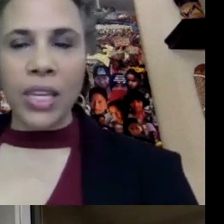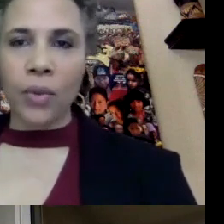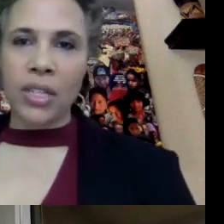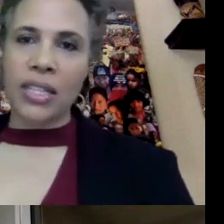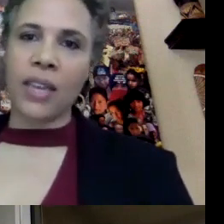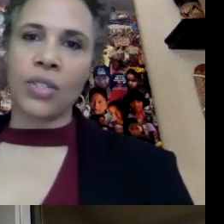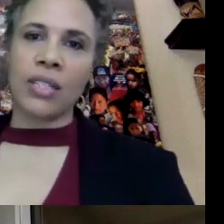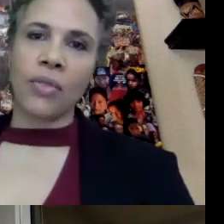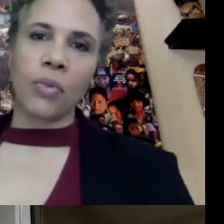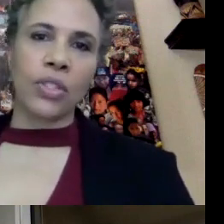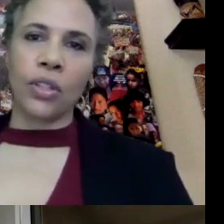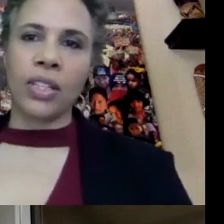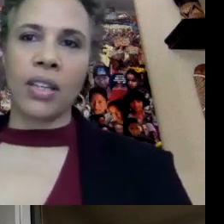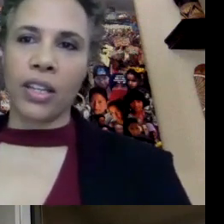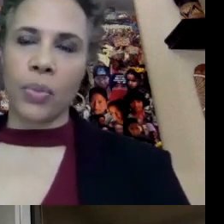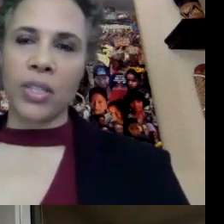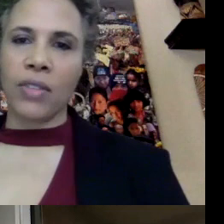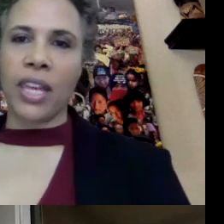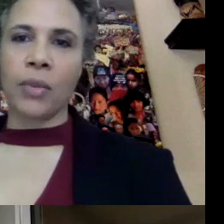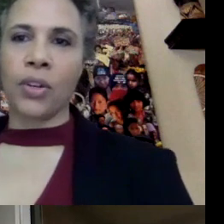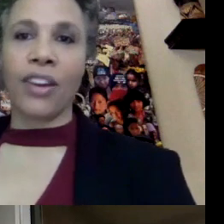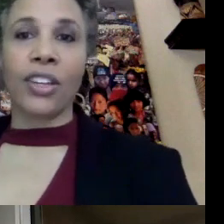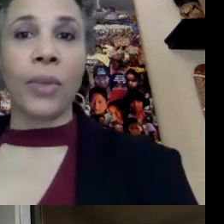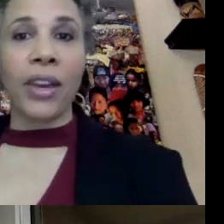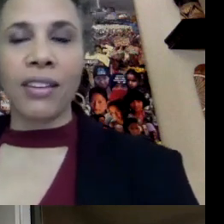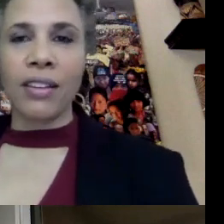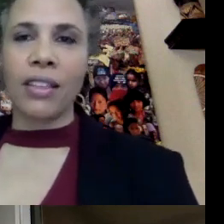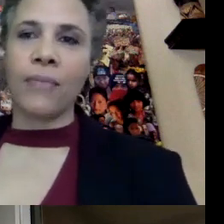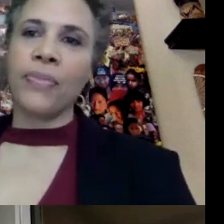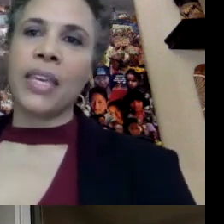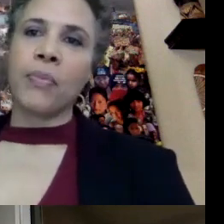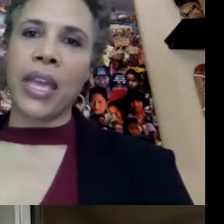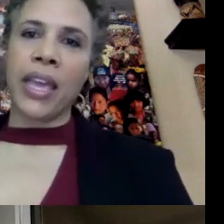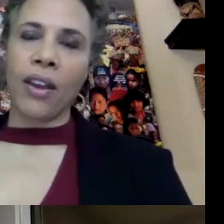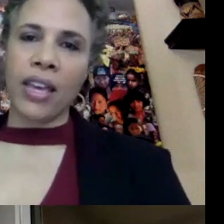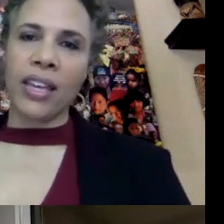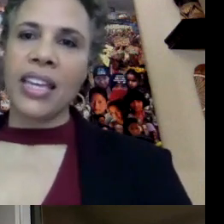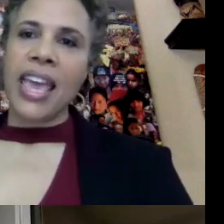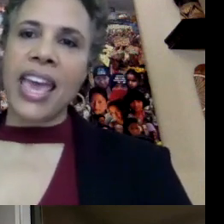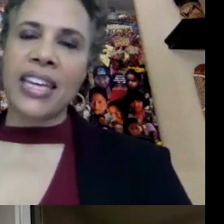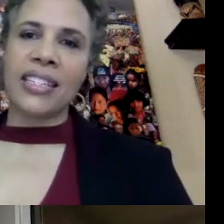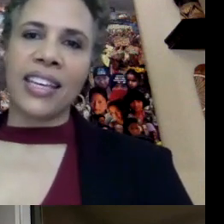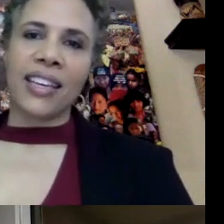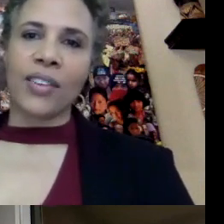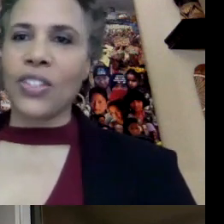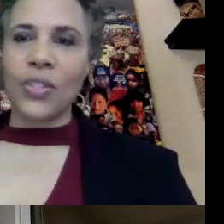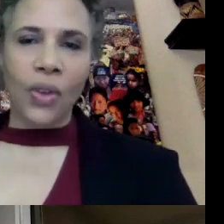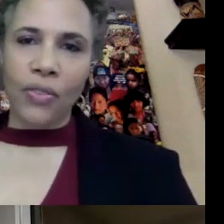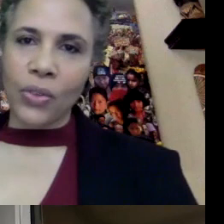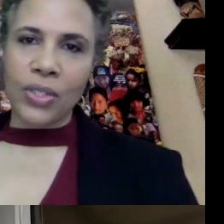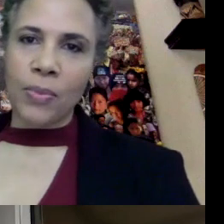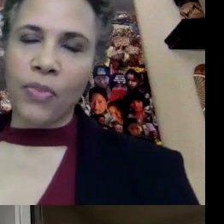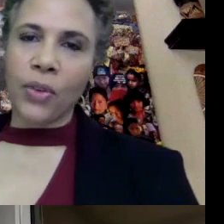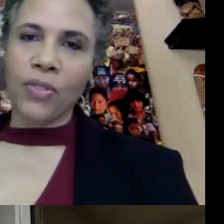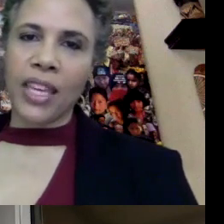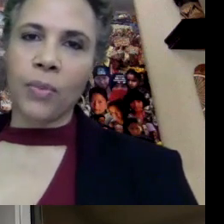Ohlone, I want to say, which are the original occupants of the land I'm currently occupying here in the Bay Area. And gratitude to all the